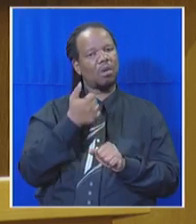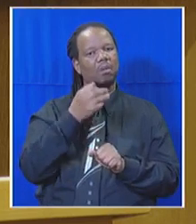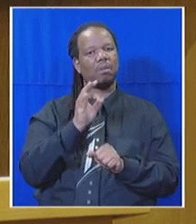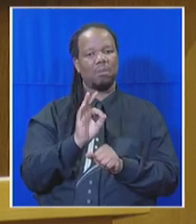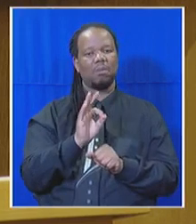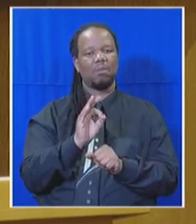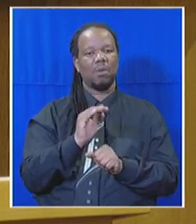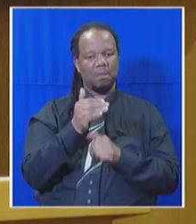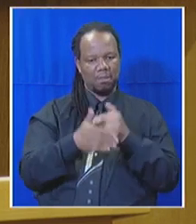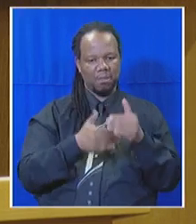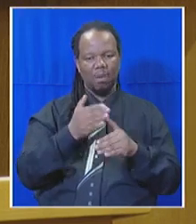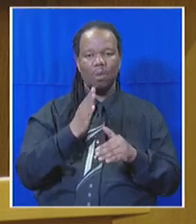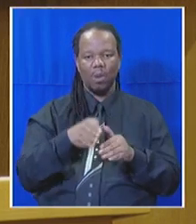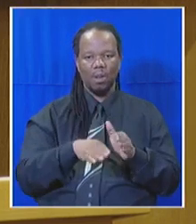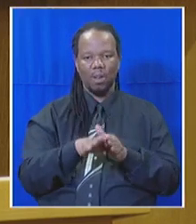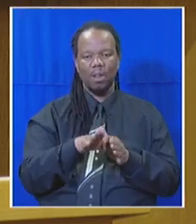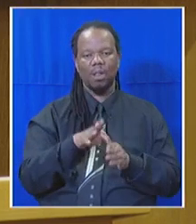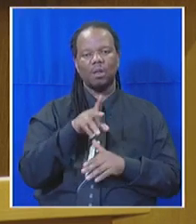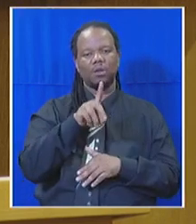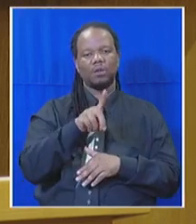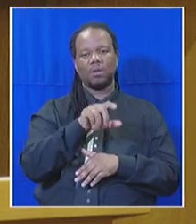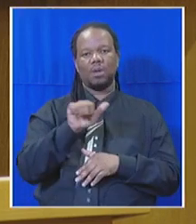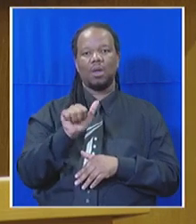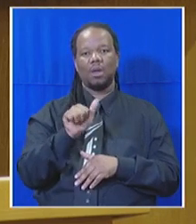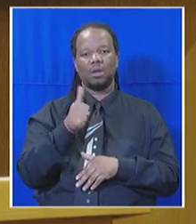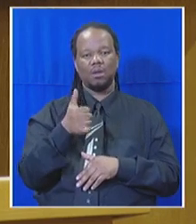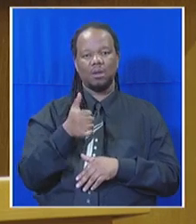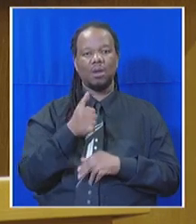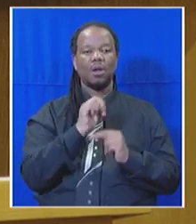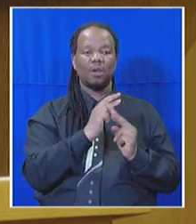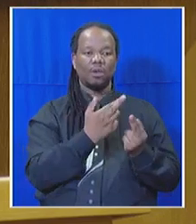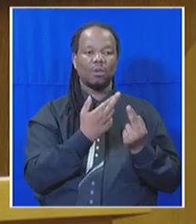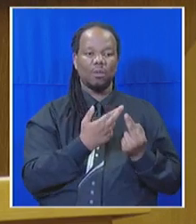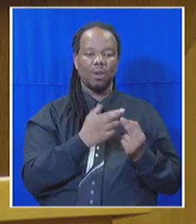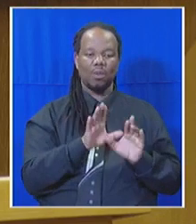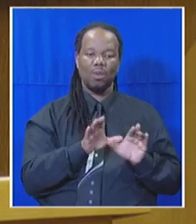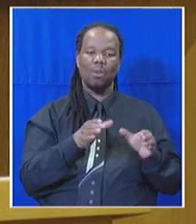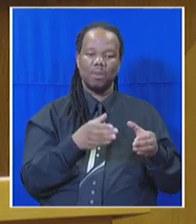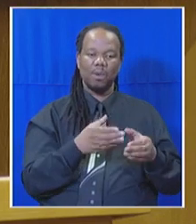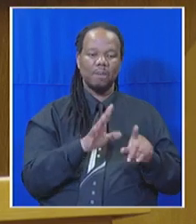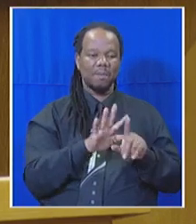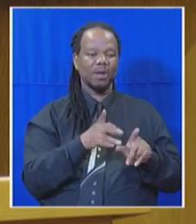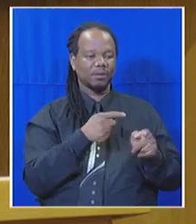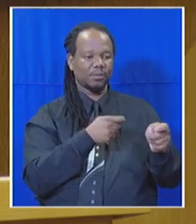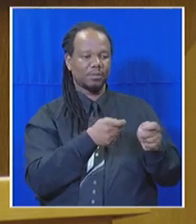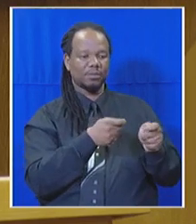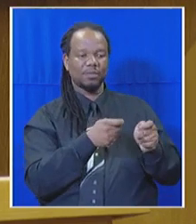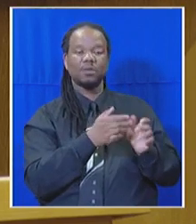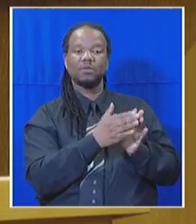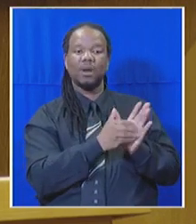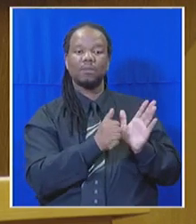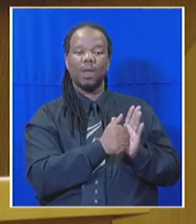time. The Democratic Alliance welcomes the recommendation of the committee that there should be more regular interaction with Chapter 9